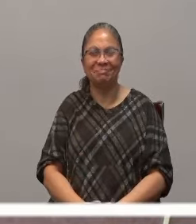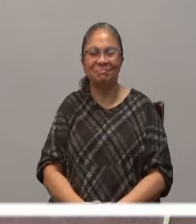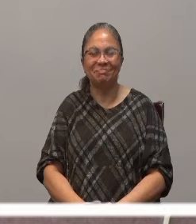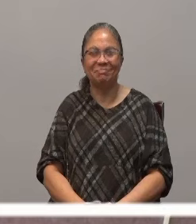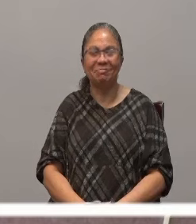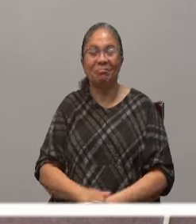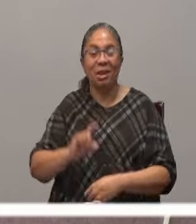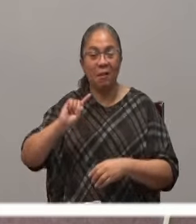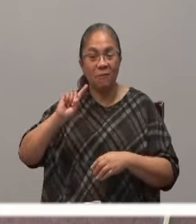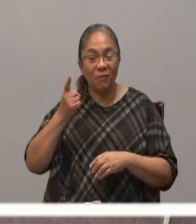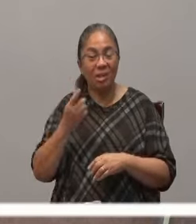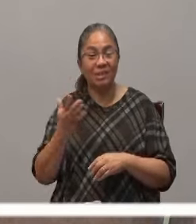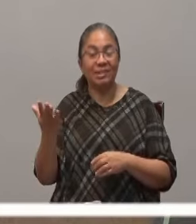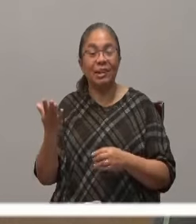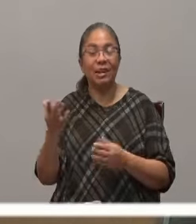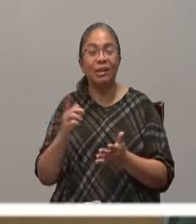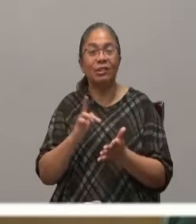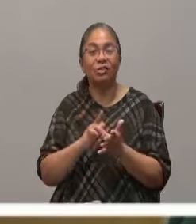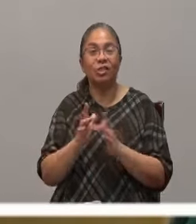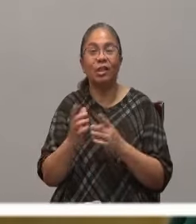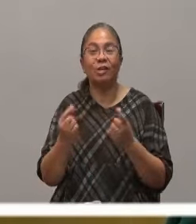The first thing he deals with is what?